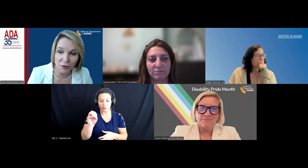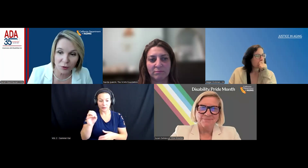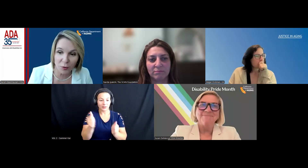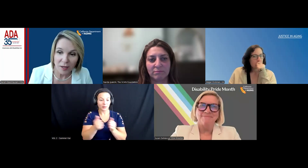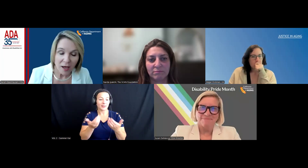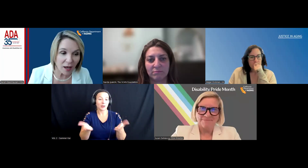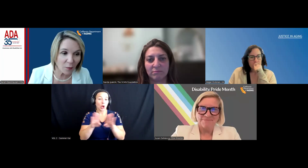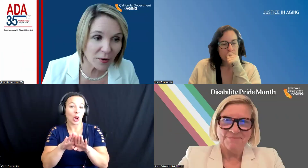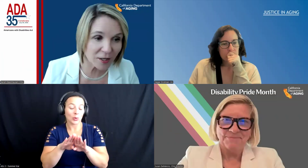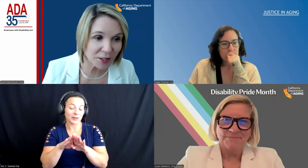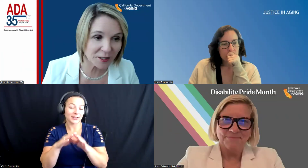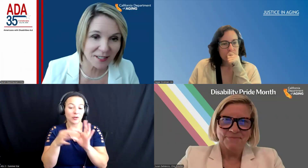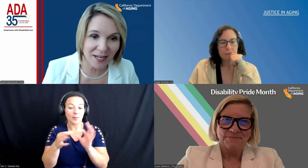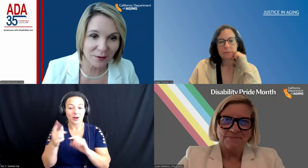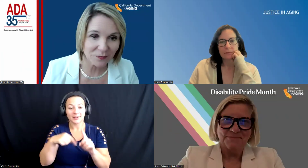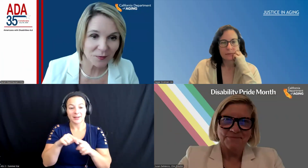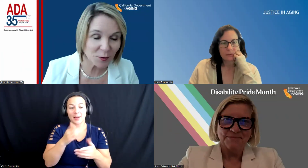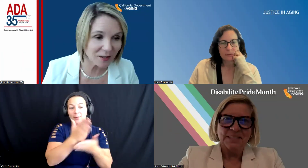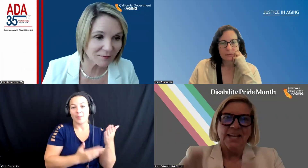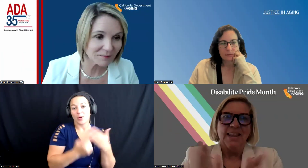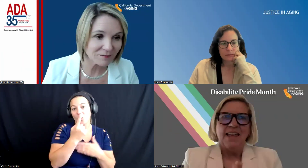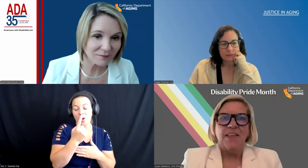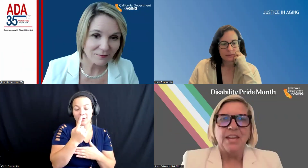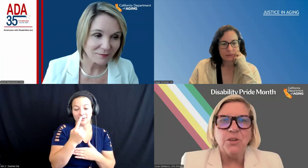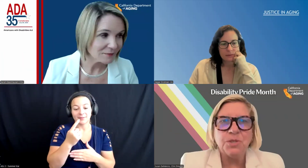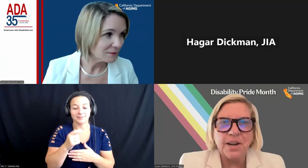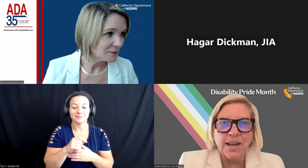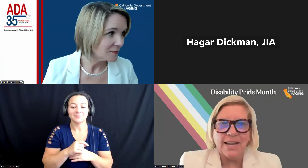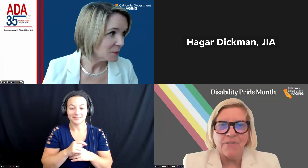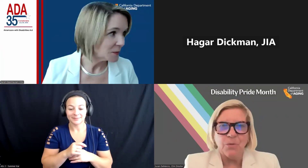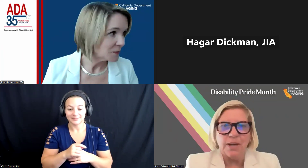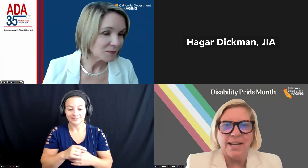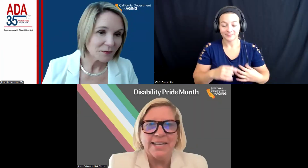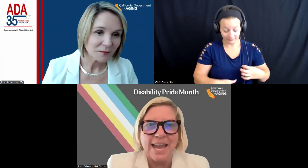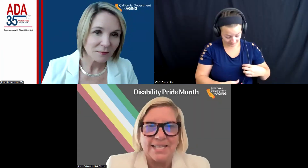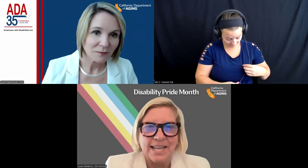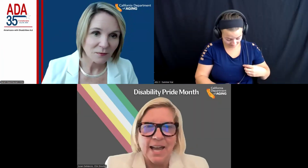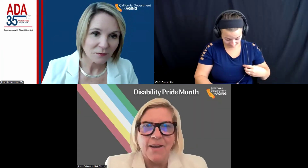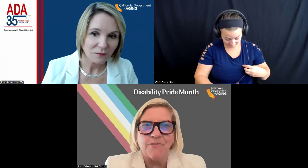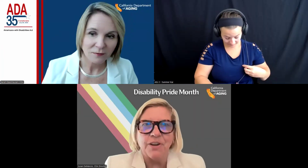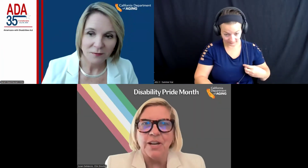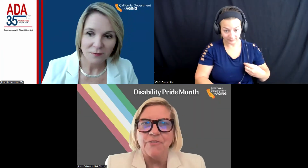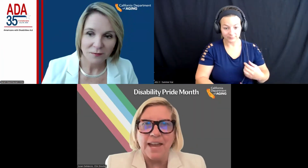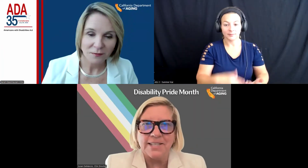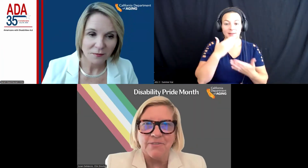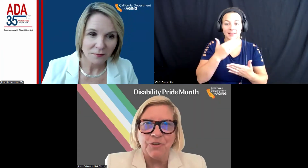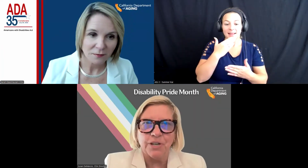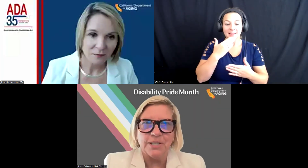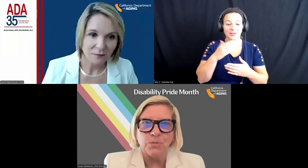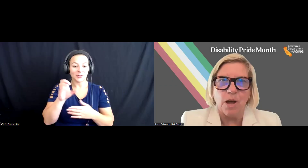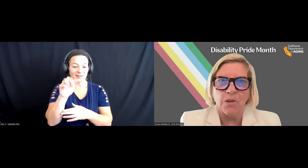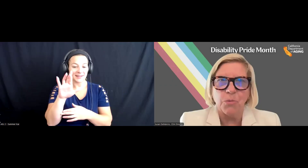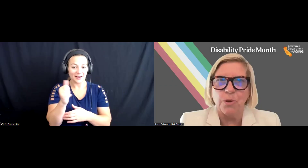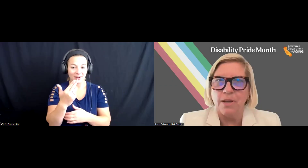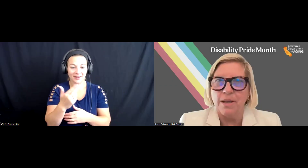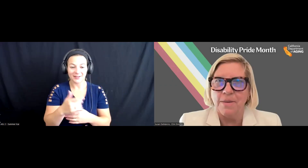1 of 2 webinar series today. Susan. Thank you, Sarah, and everyone. And yes, very fast and